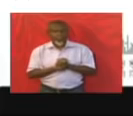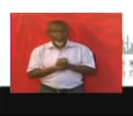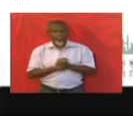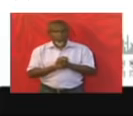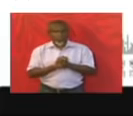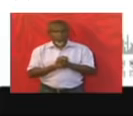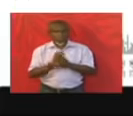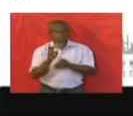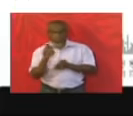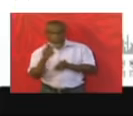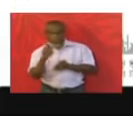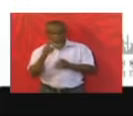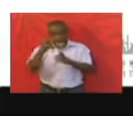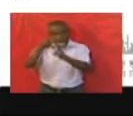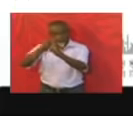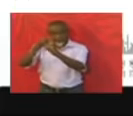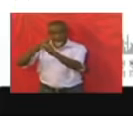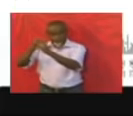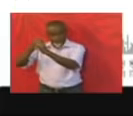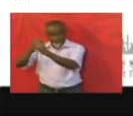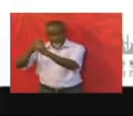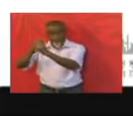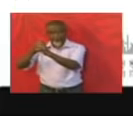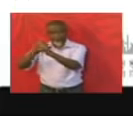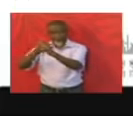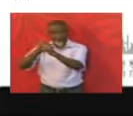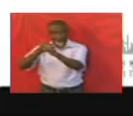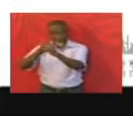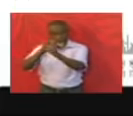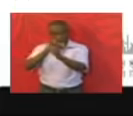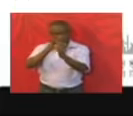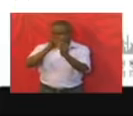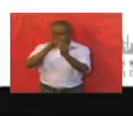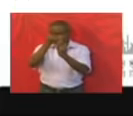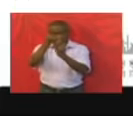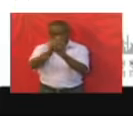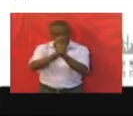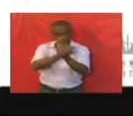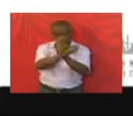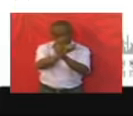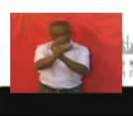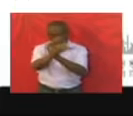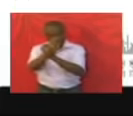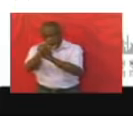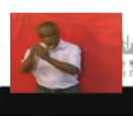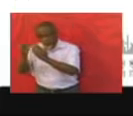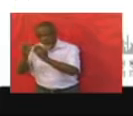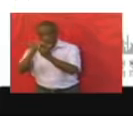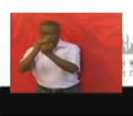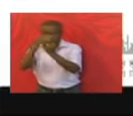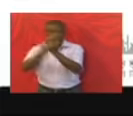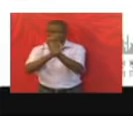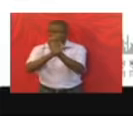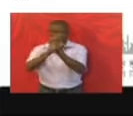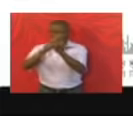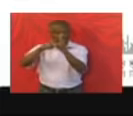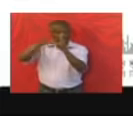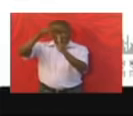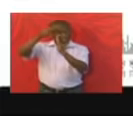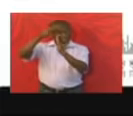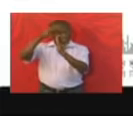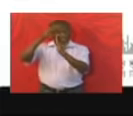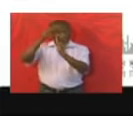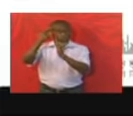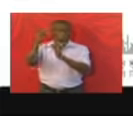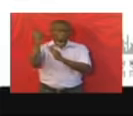the months corresponding to the months of the year, January through August. The highest bars you would see are those in the gold,